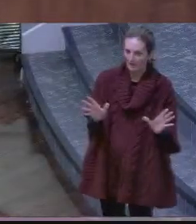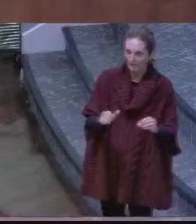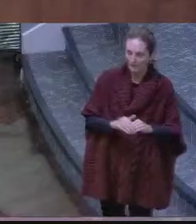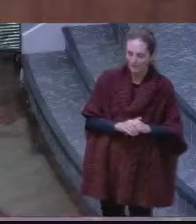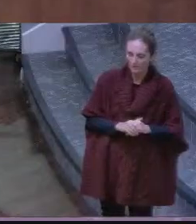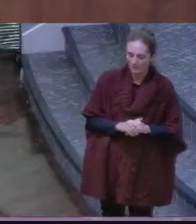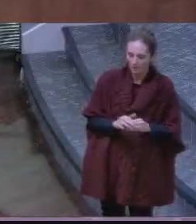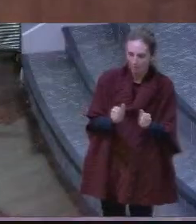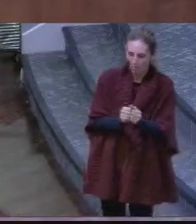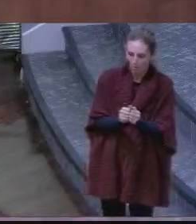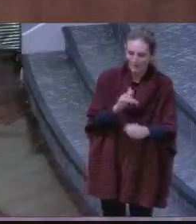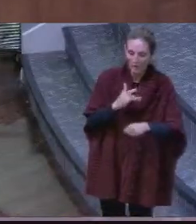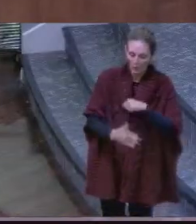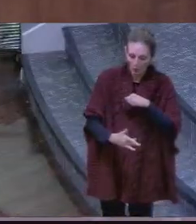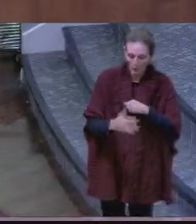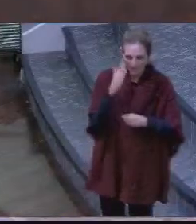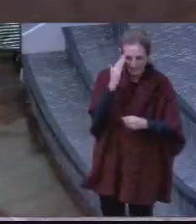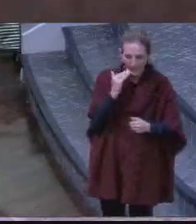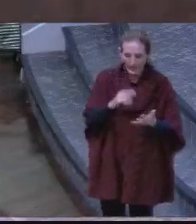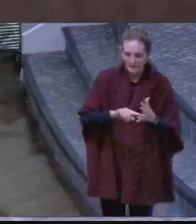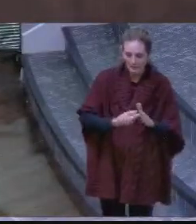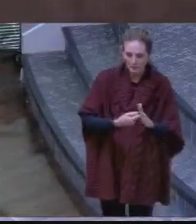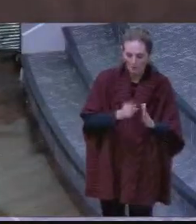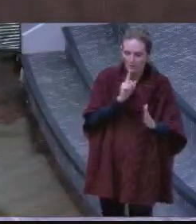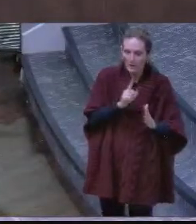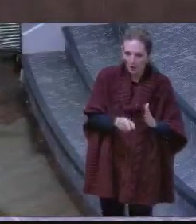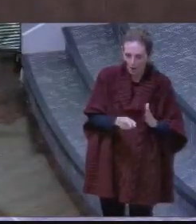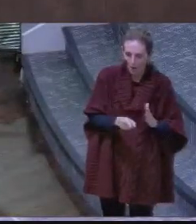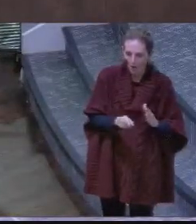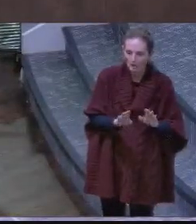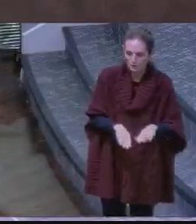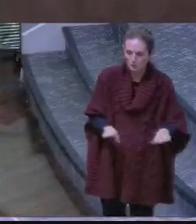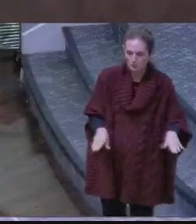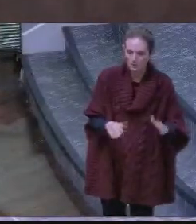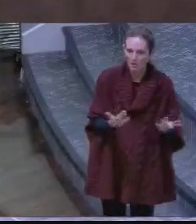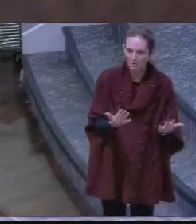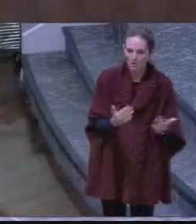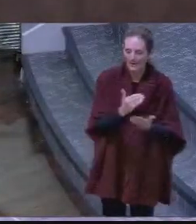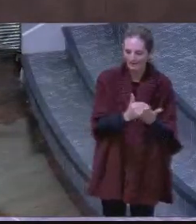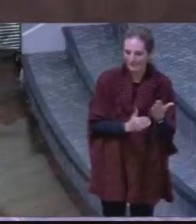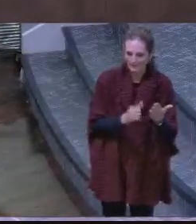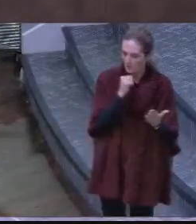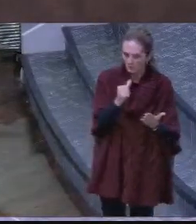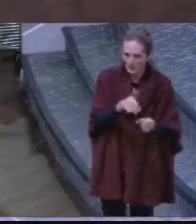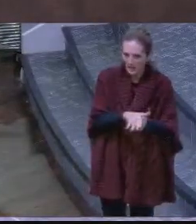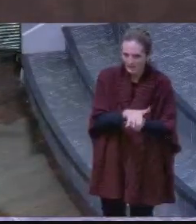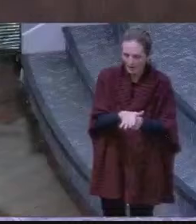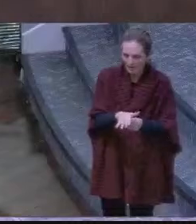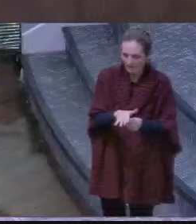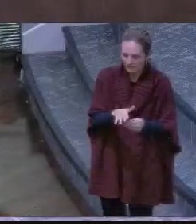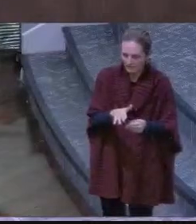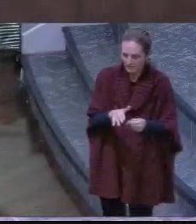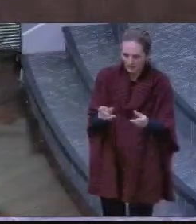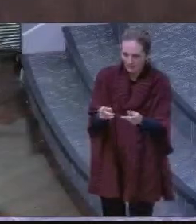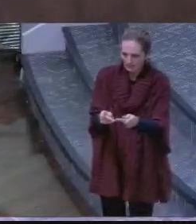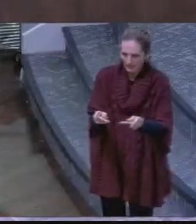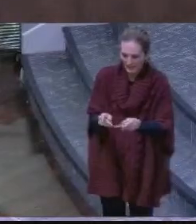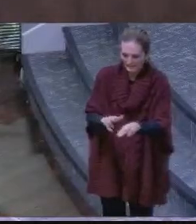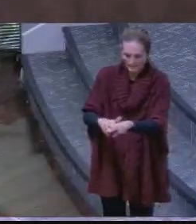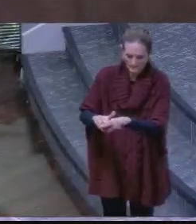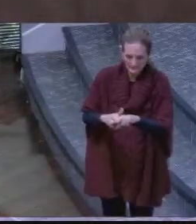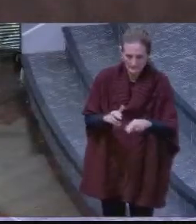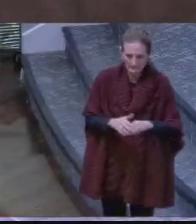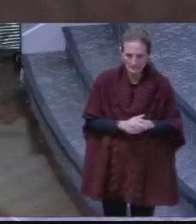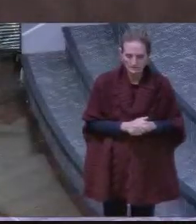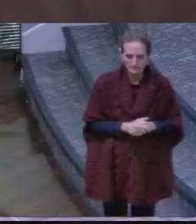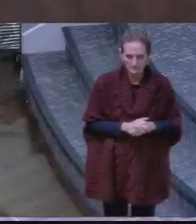with early Head Start, that there are children currently on the wait list, that there's not enough capacities. Just for Head Start, I believe that there isn't, but early